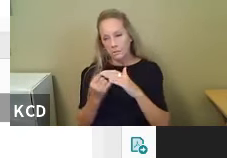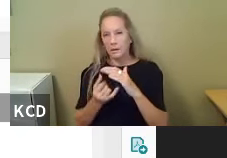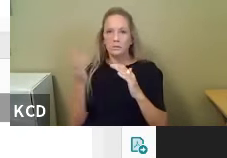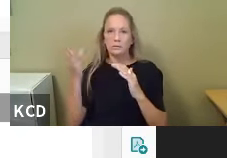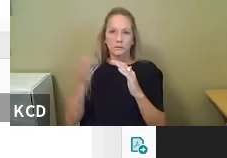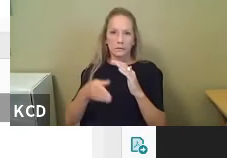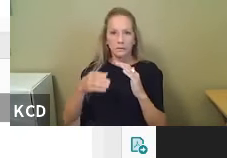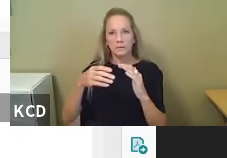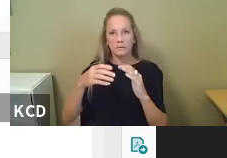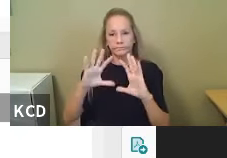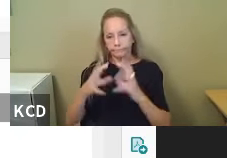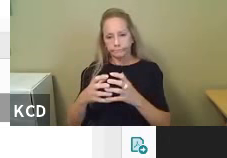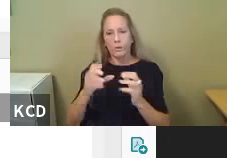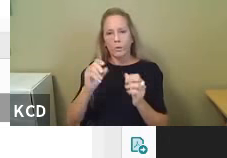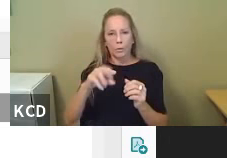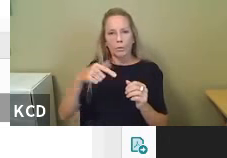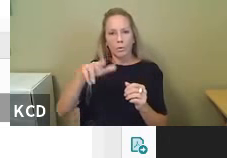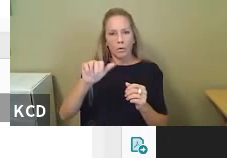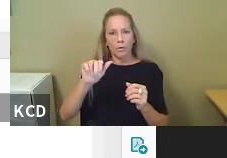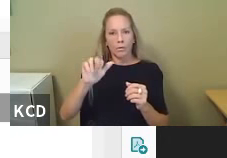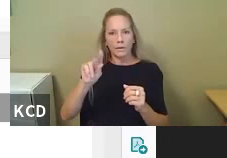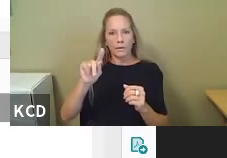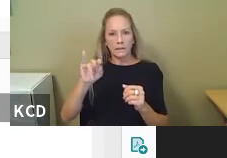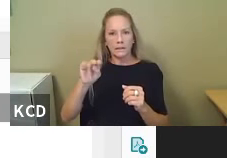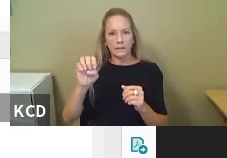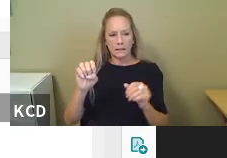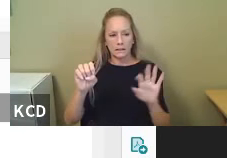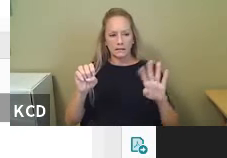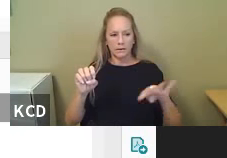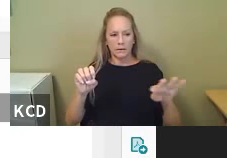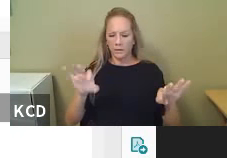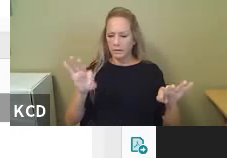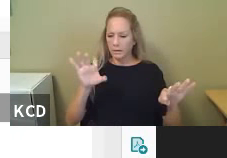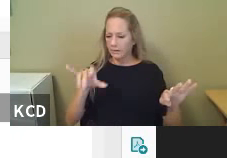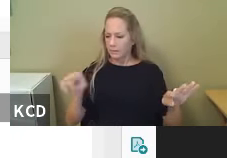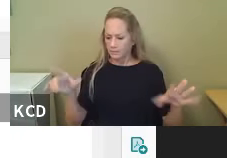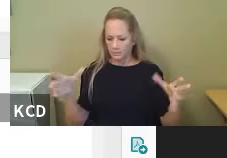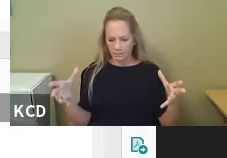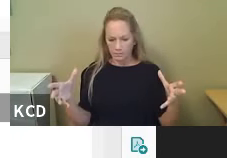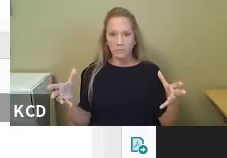so 40 of those are isolation, and the rest of them are quarantine.